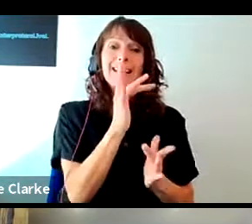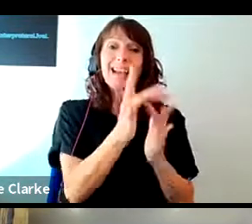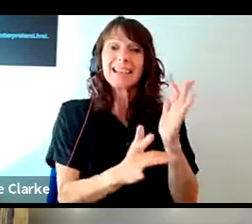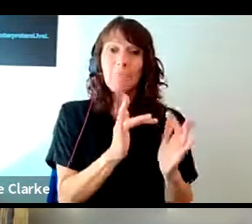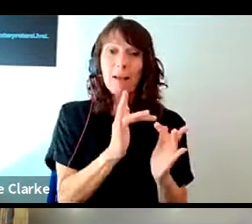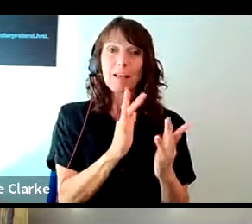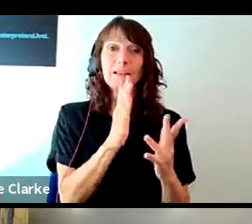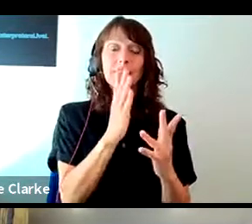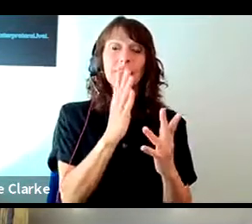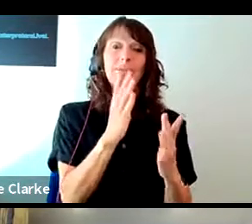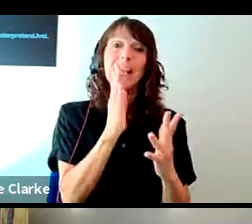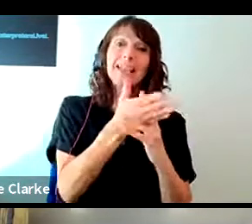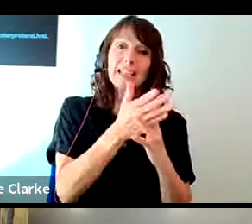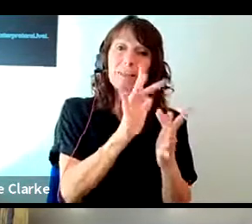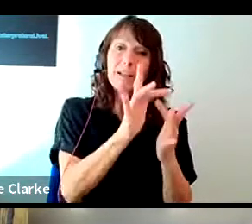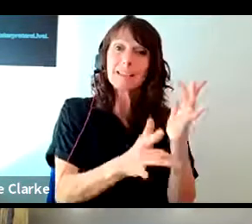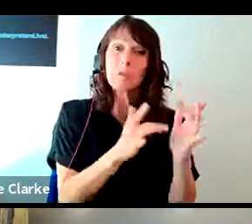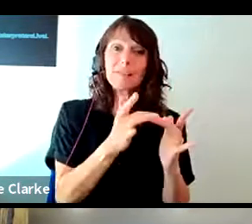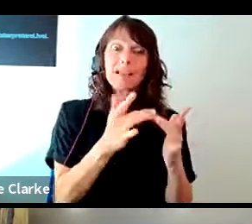dropped because,